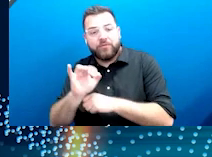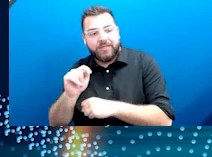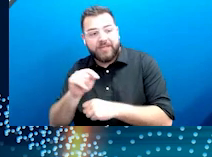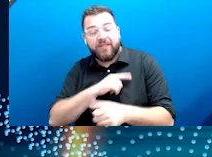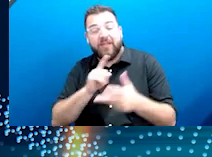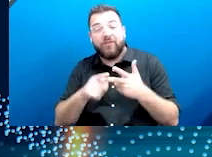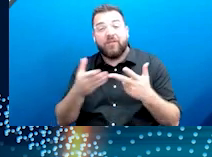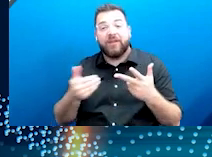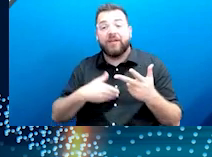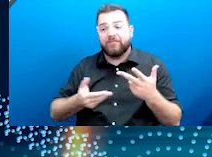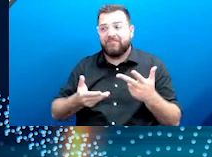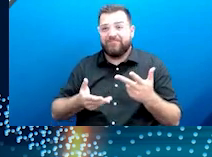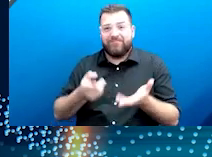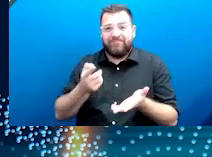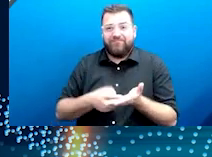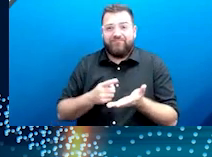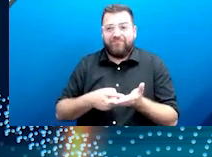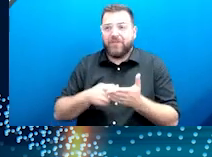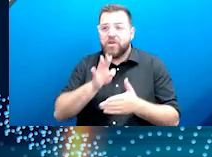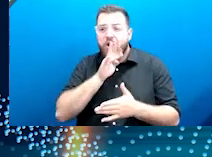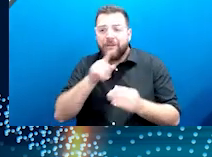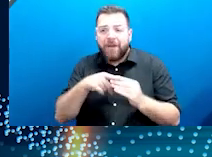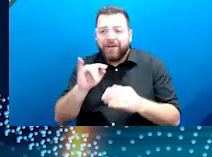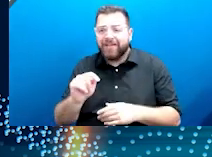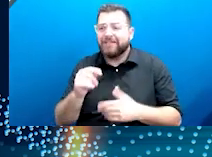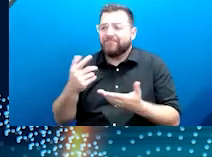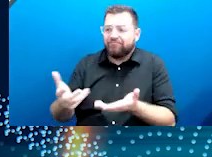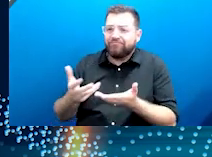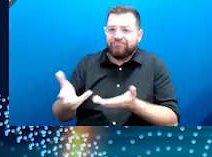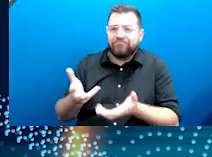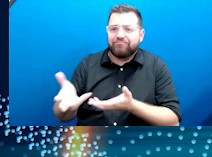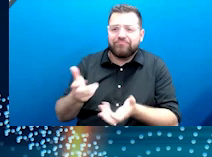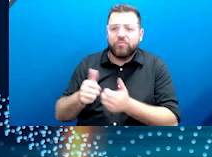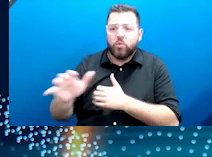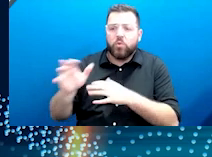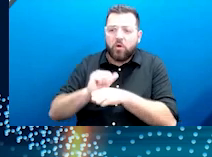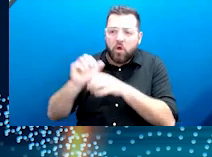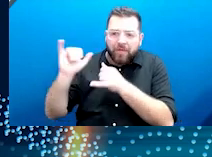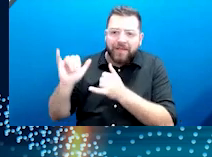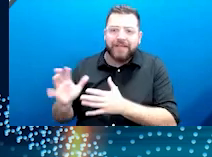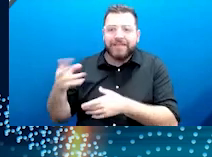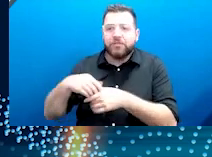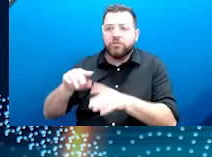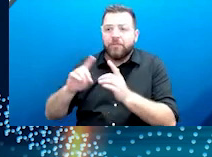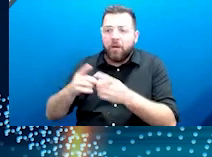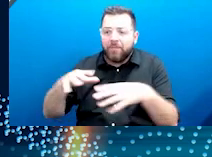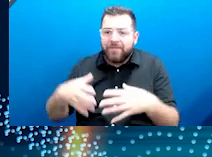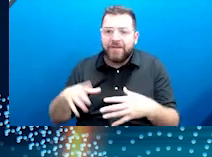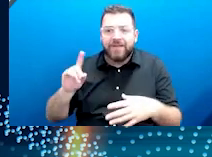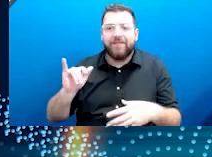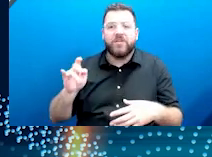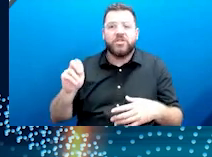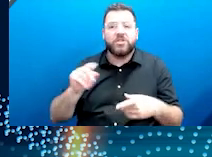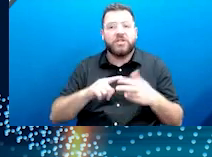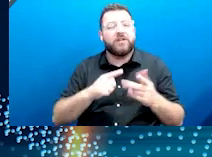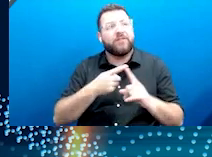it. Have conversations with your colleagues in your department, in your division, at other colleges.